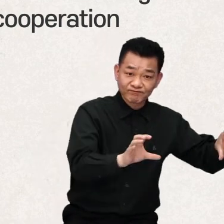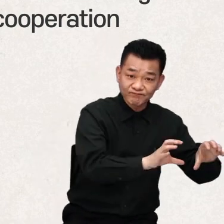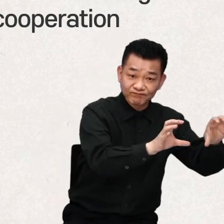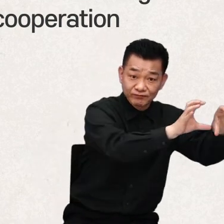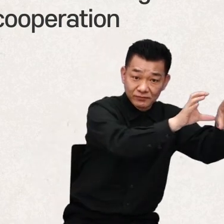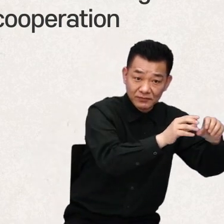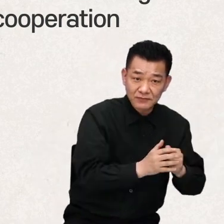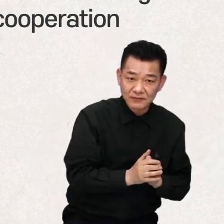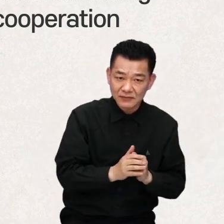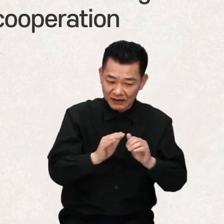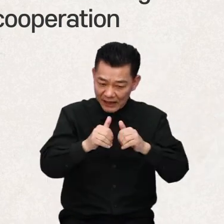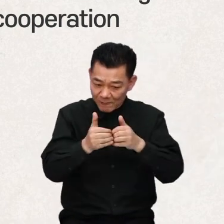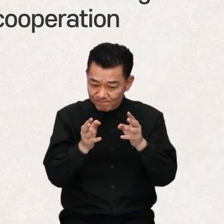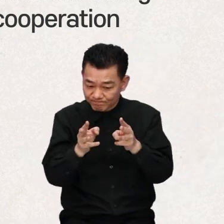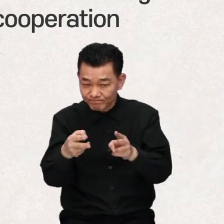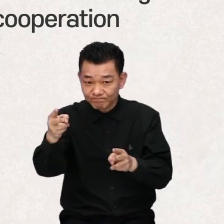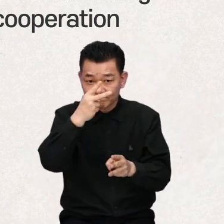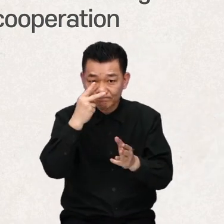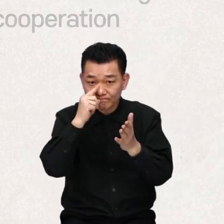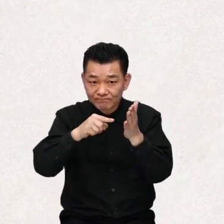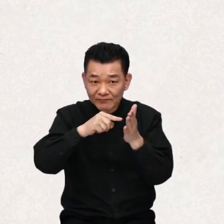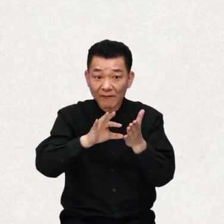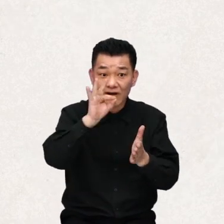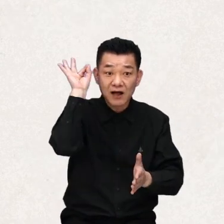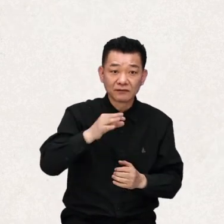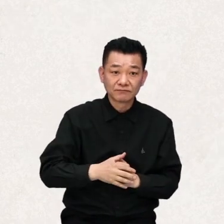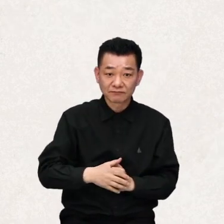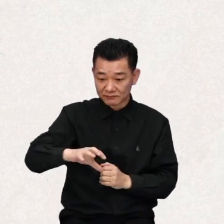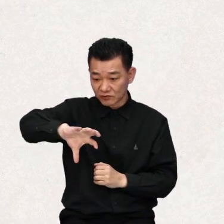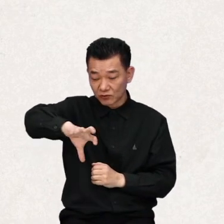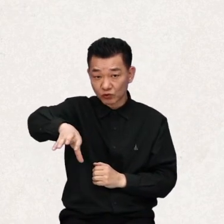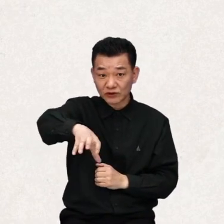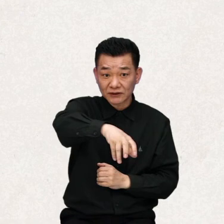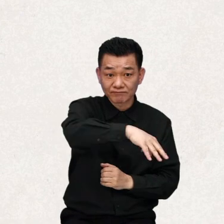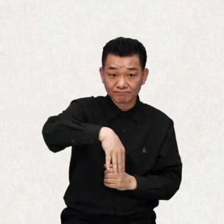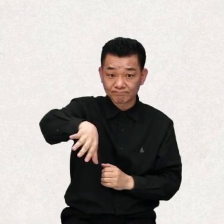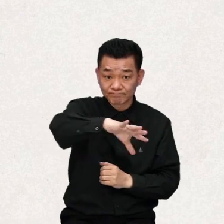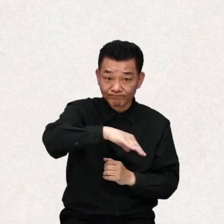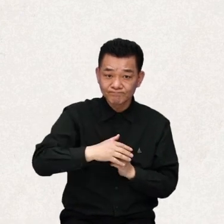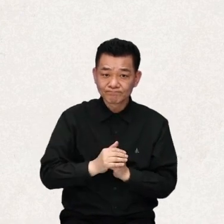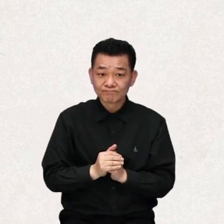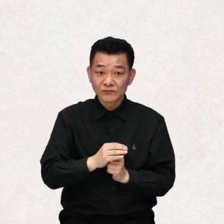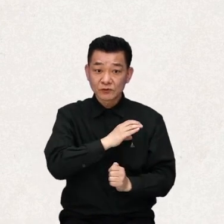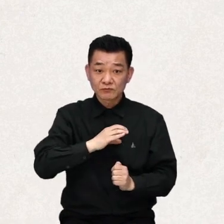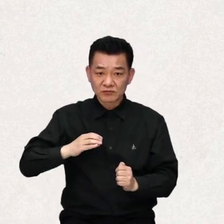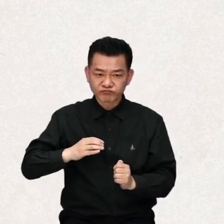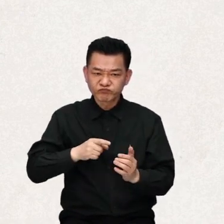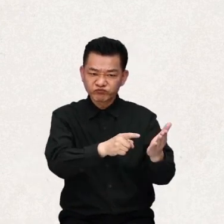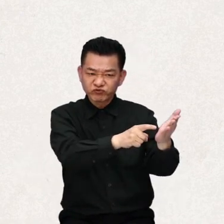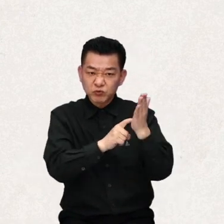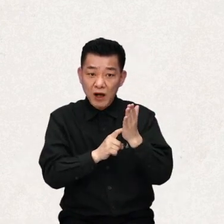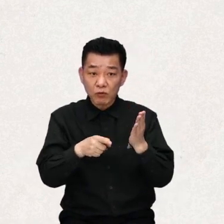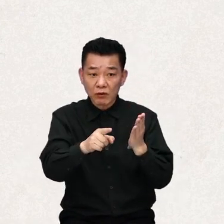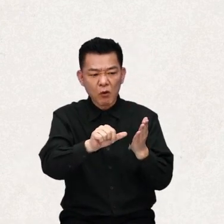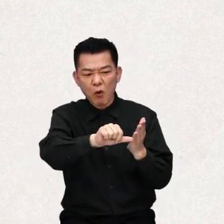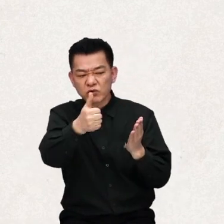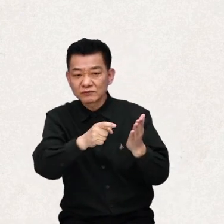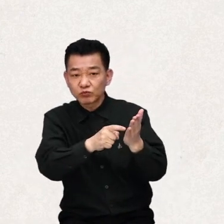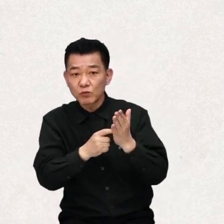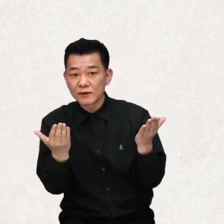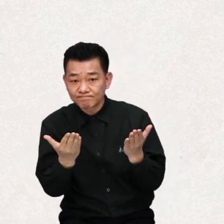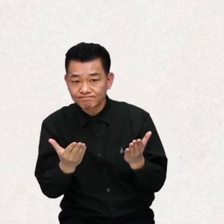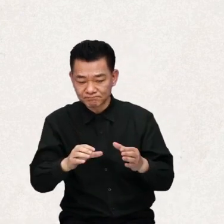through international cooperation. States parties shall actively accept requests of information or